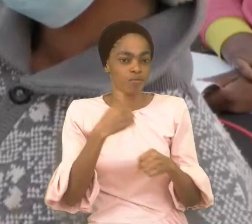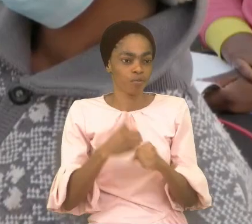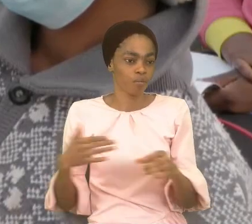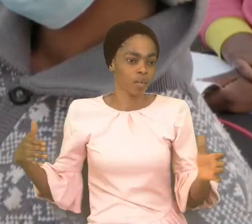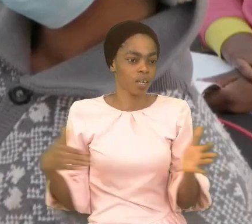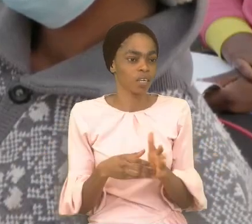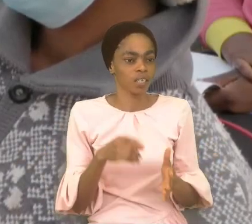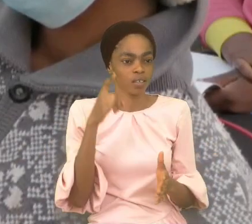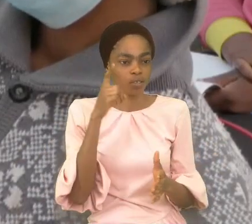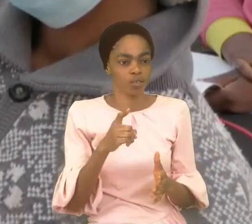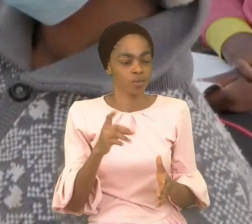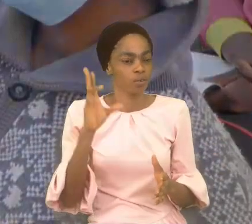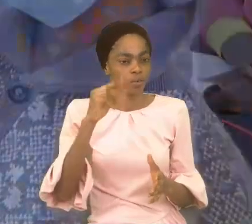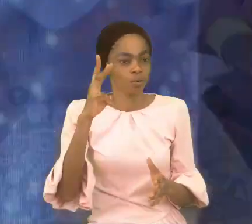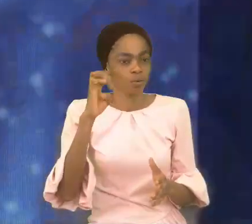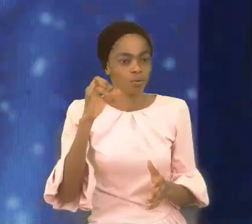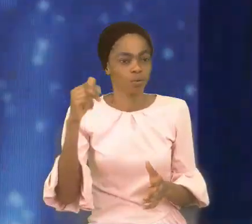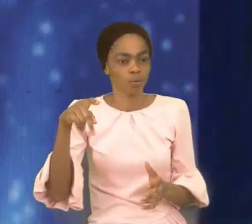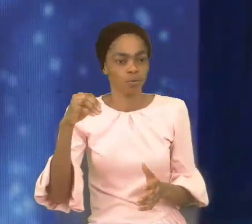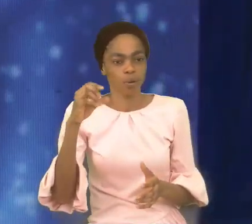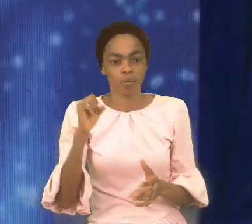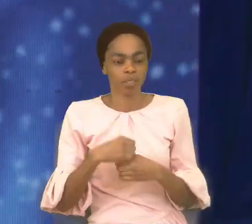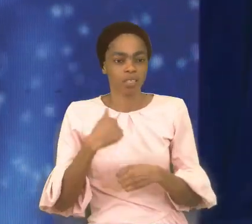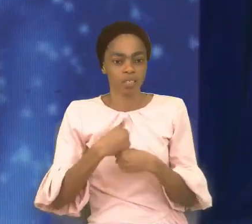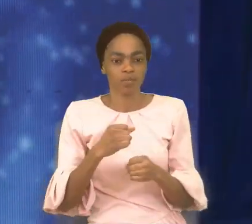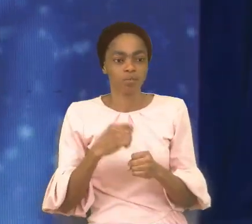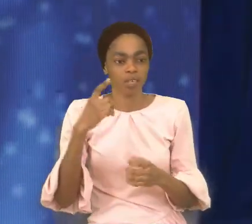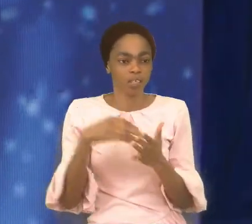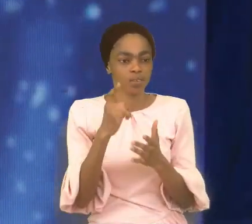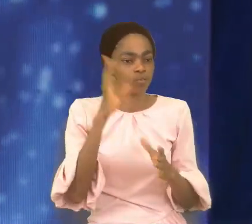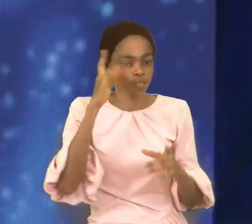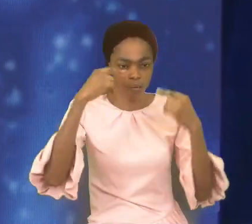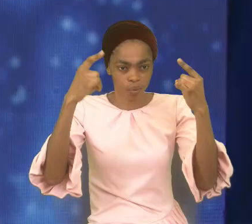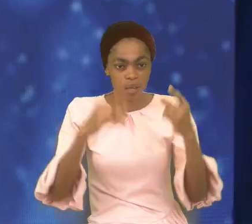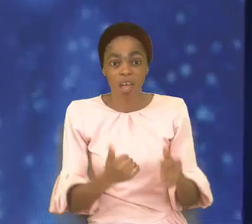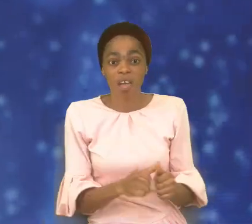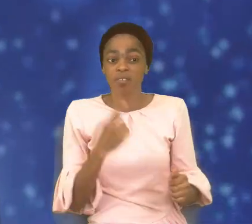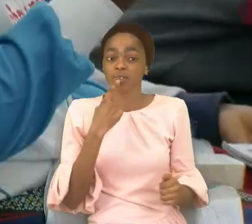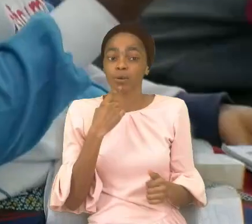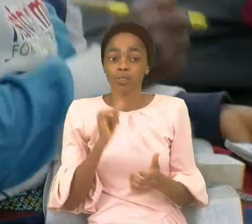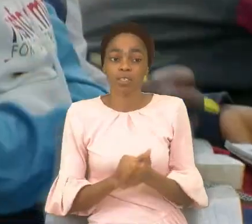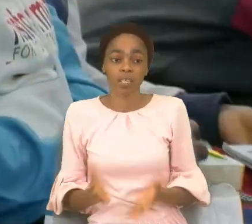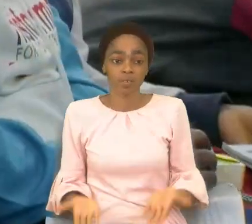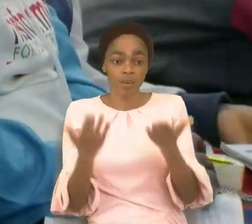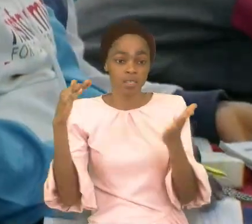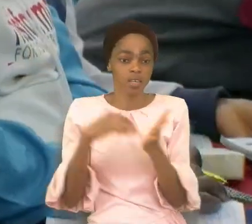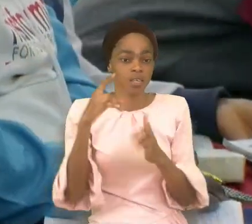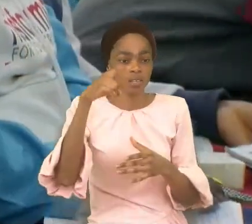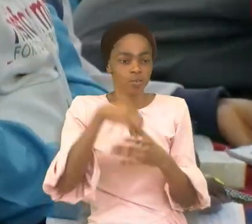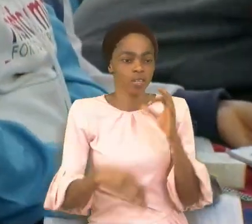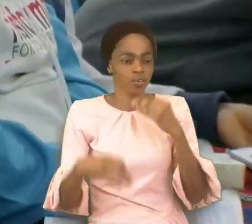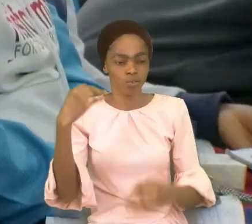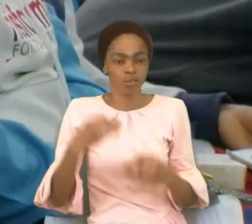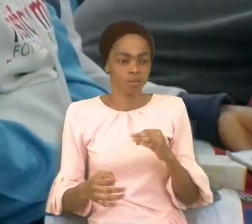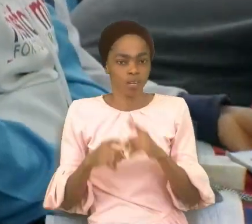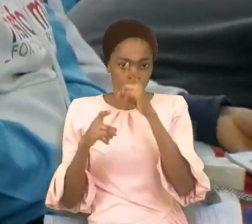that rises against thee in judgment, thou shalt condemn. This